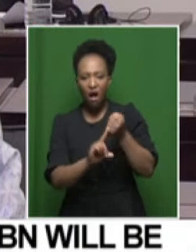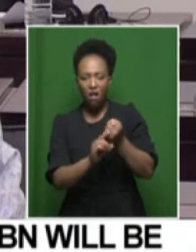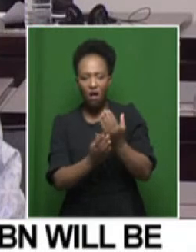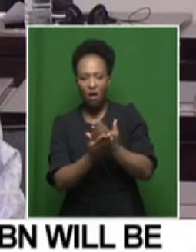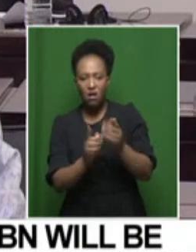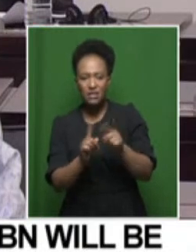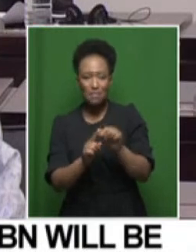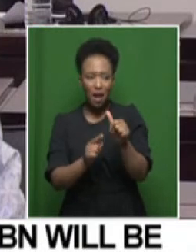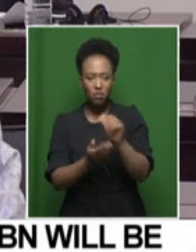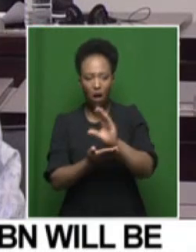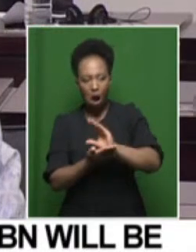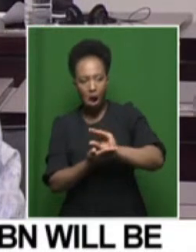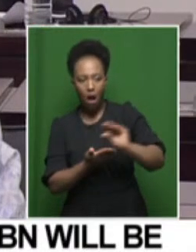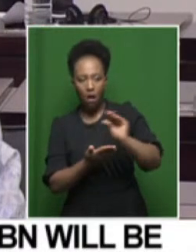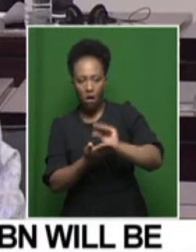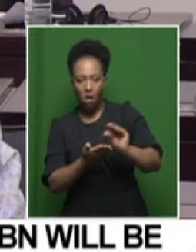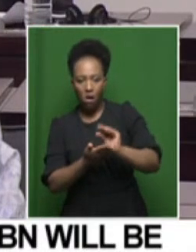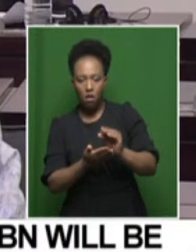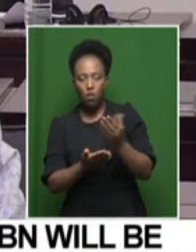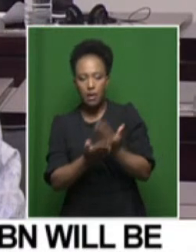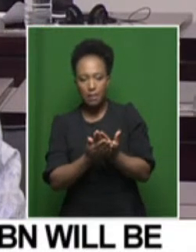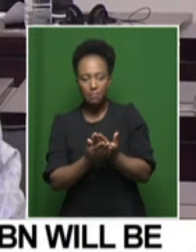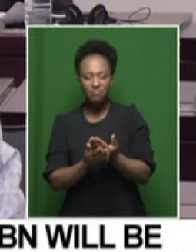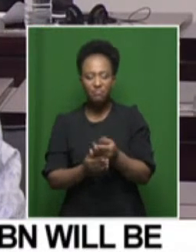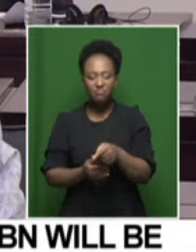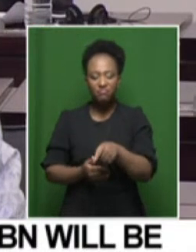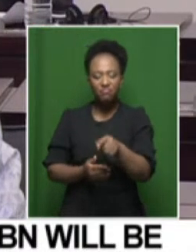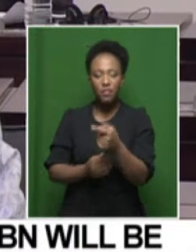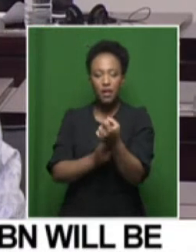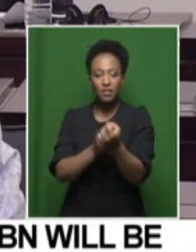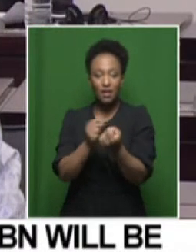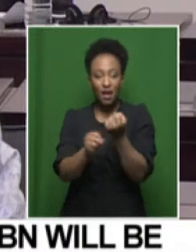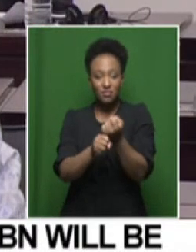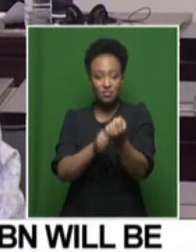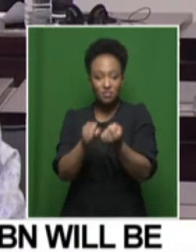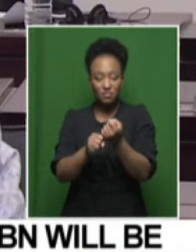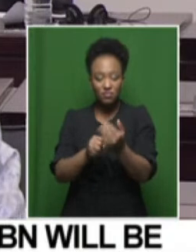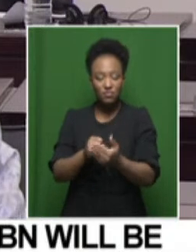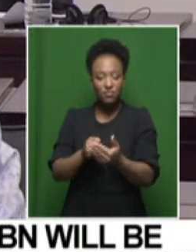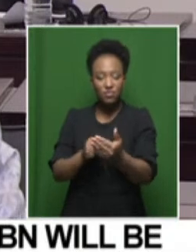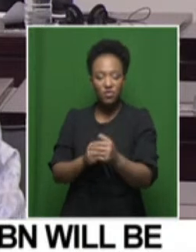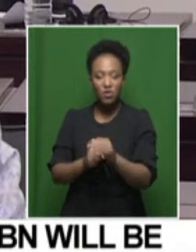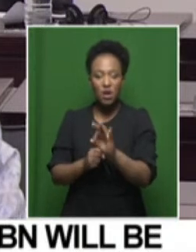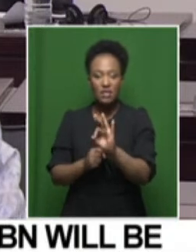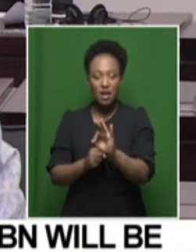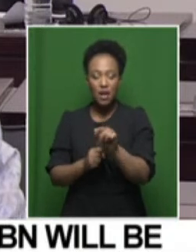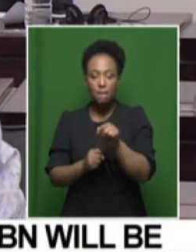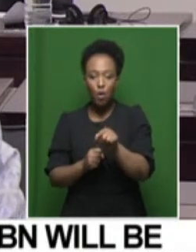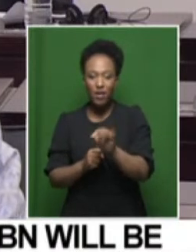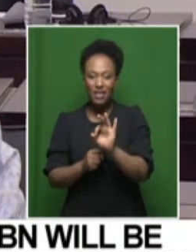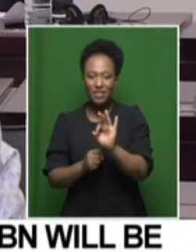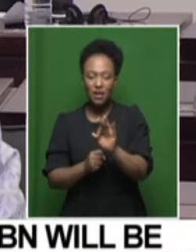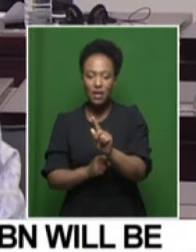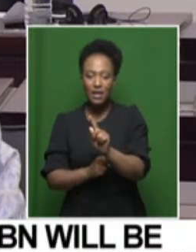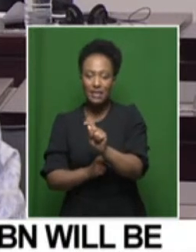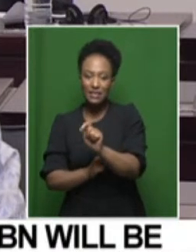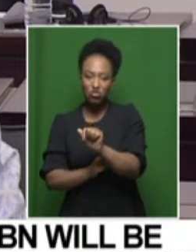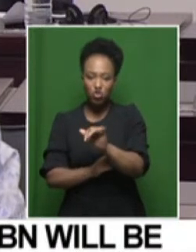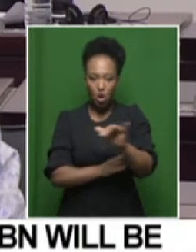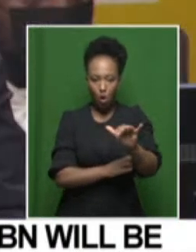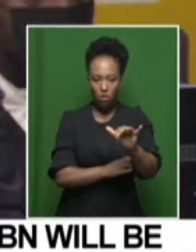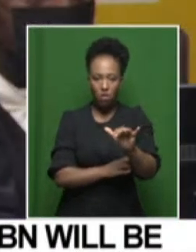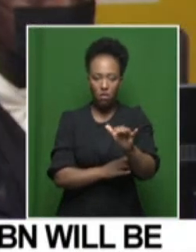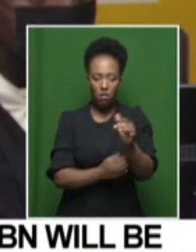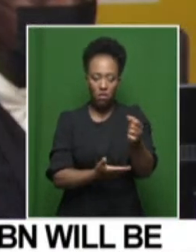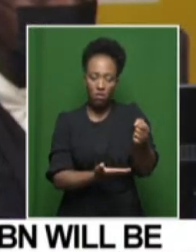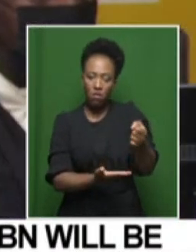others. Over the next 3 years, we allocate 3.3 trillion to the